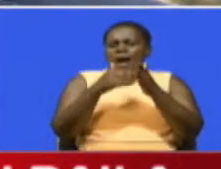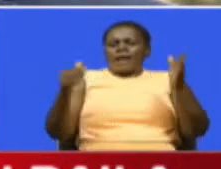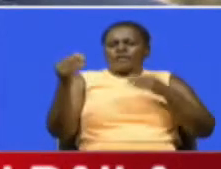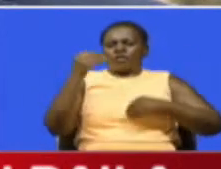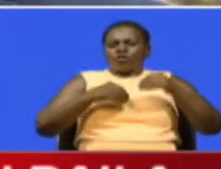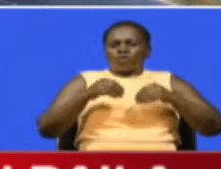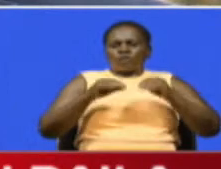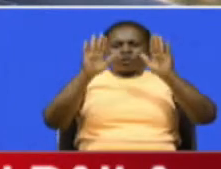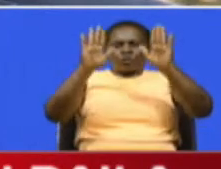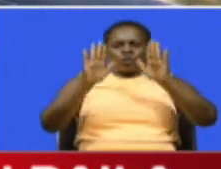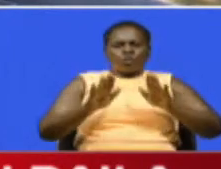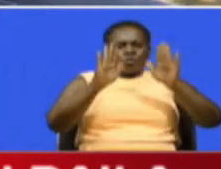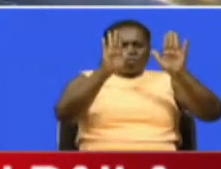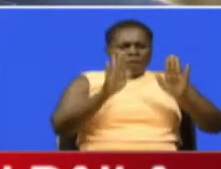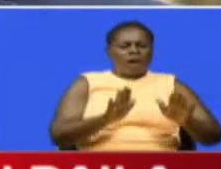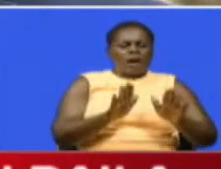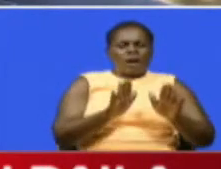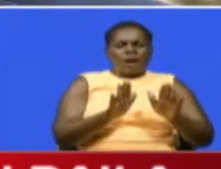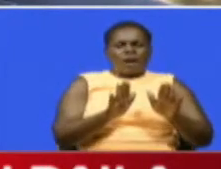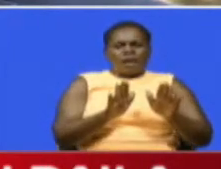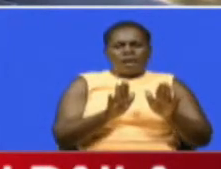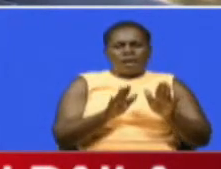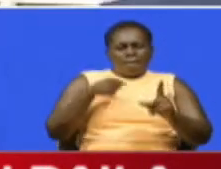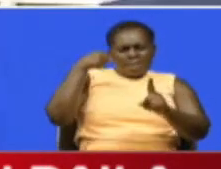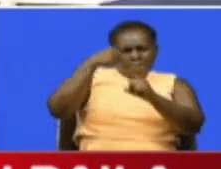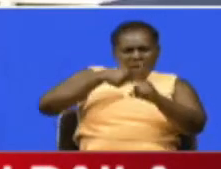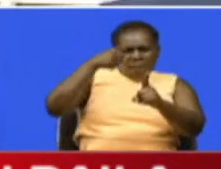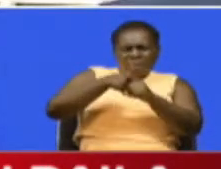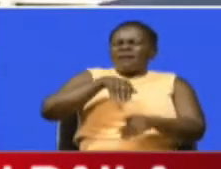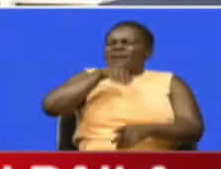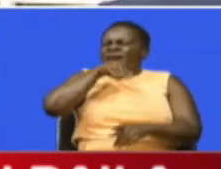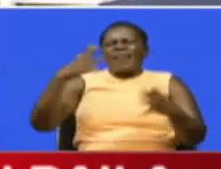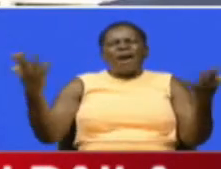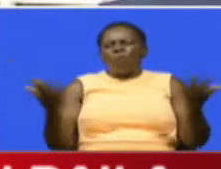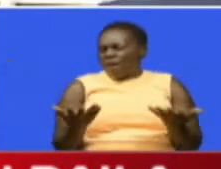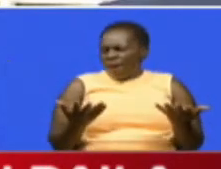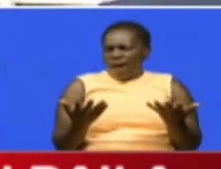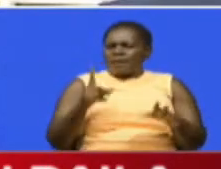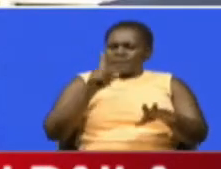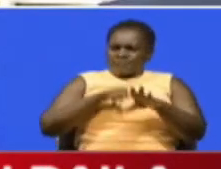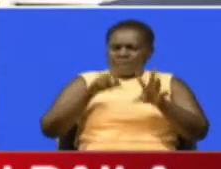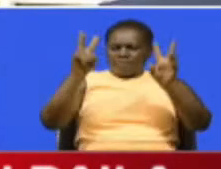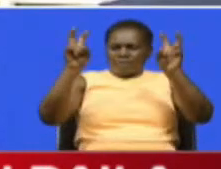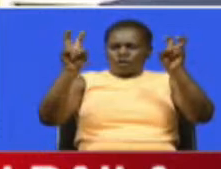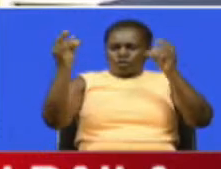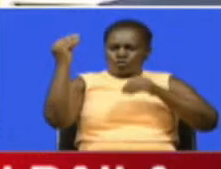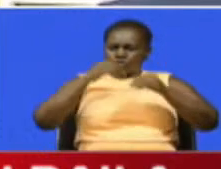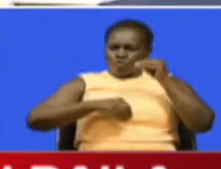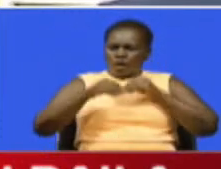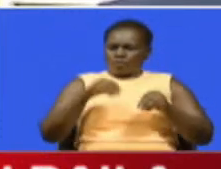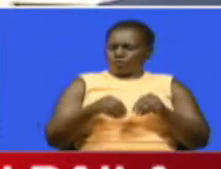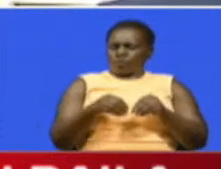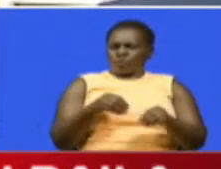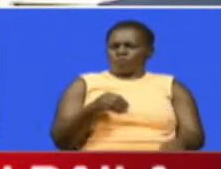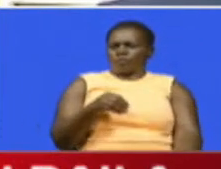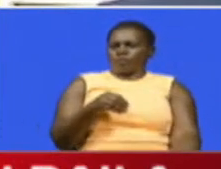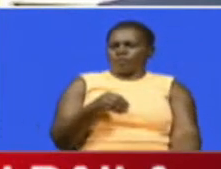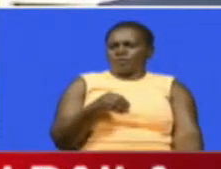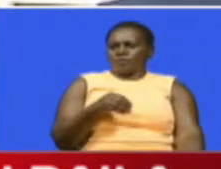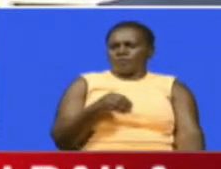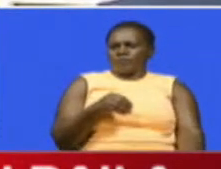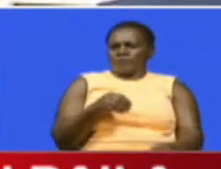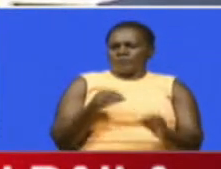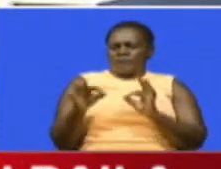anti-corruption crusader pressure piling aggressive Raila Odinga when it comes to issues to do with corruption. Perhaps is it